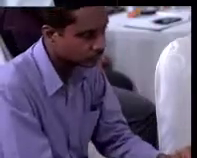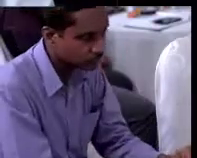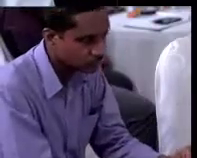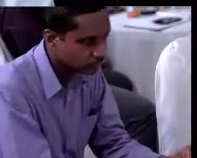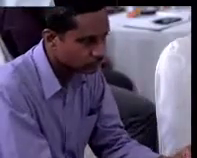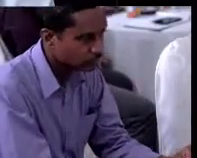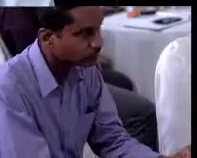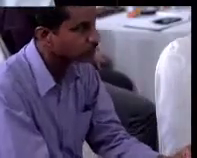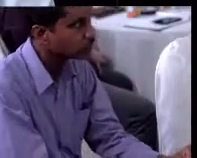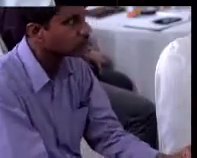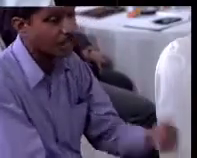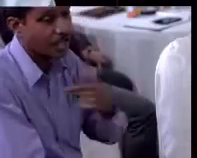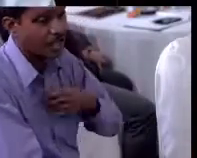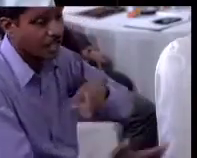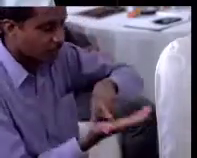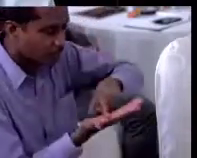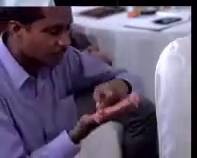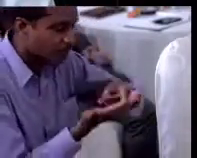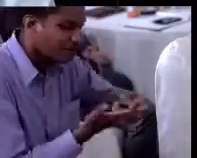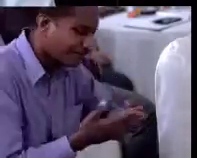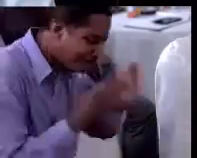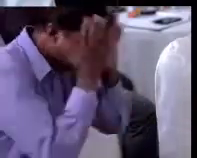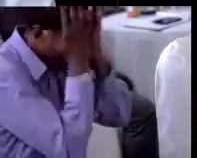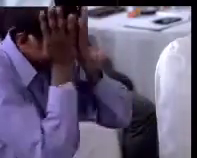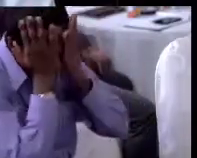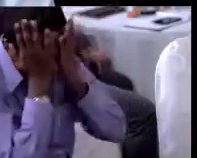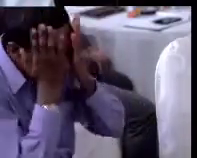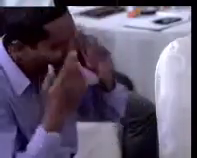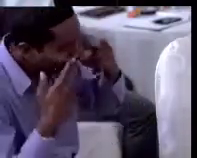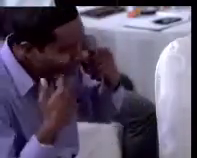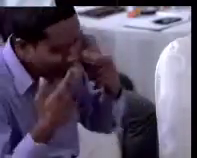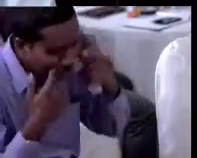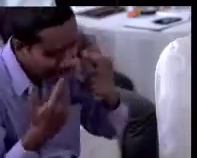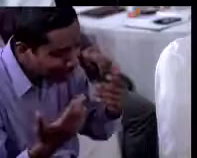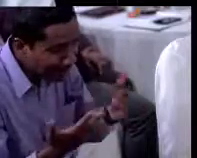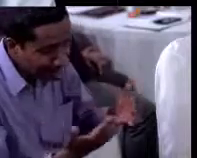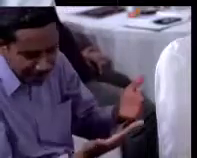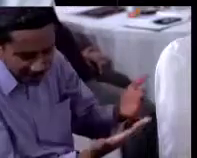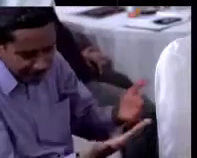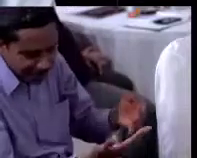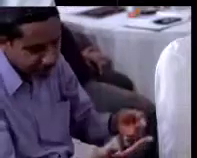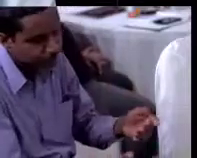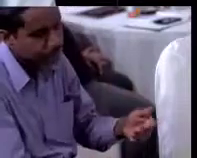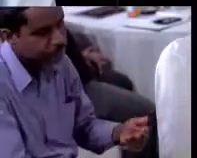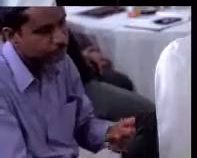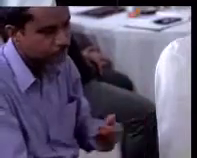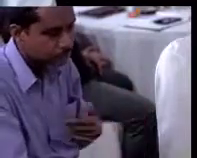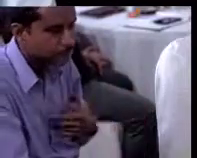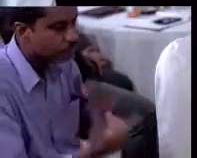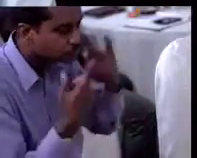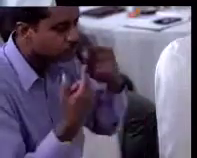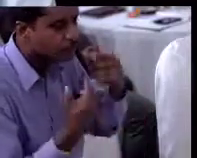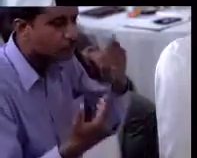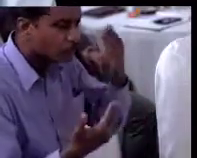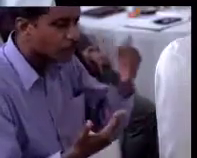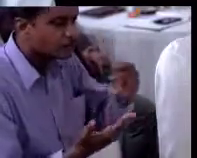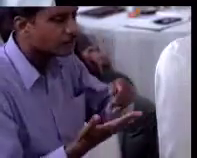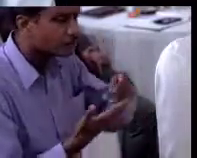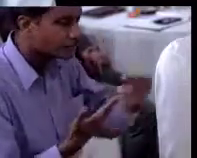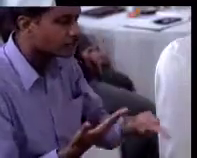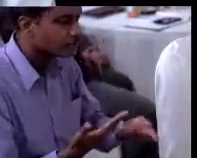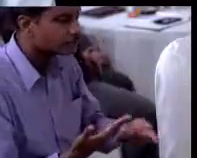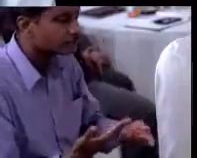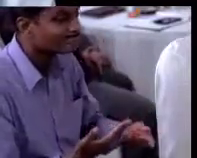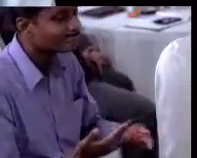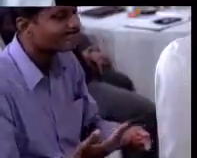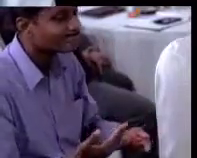the first launch, I'm just like rolling in a ball on the floor crying, like that level of fail. I could not even look at my ingredients.